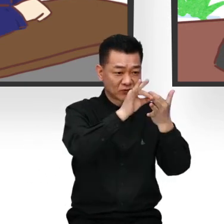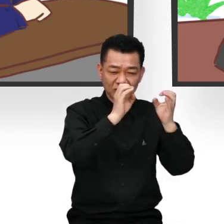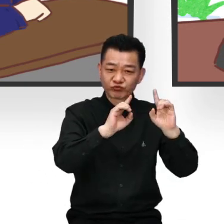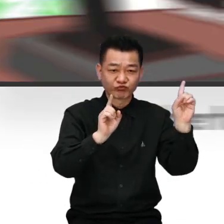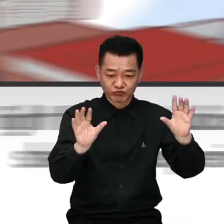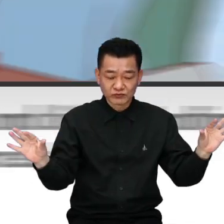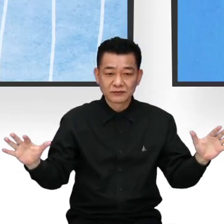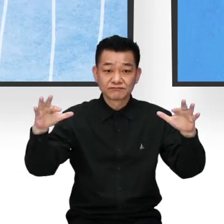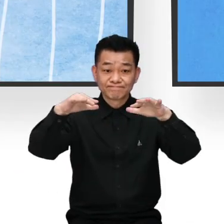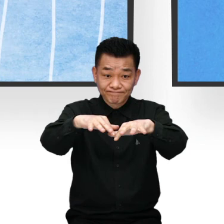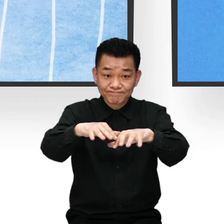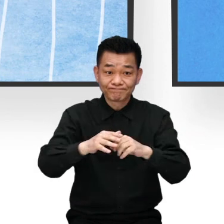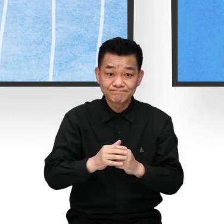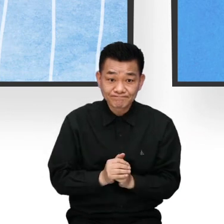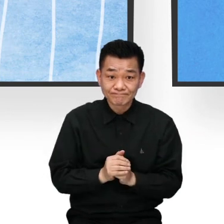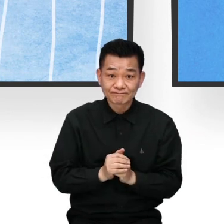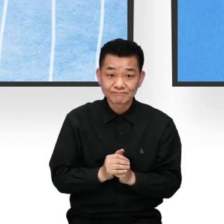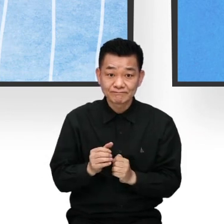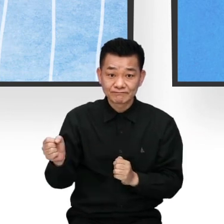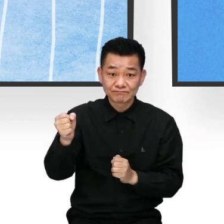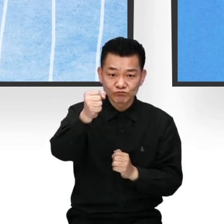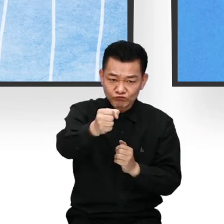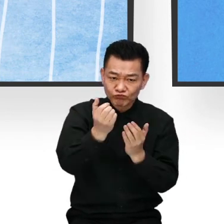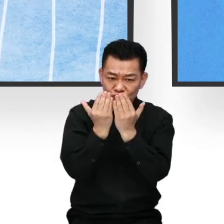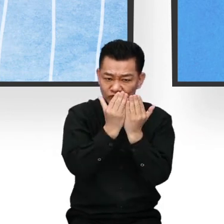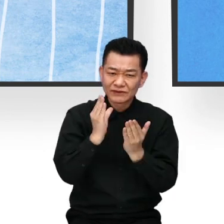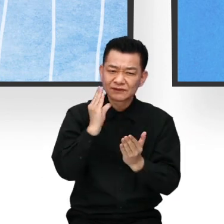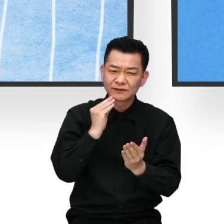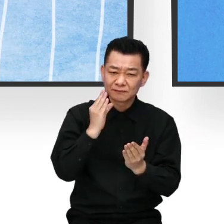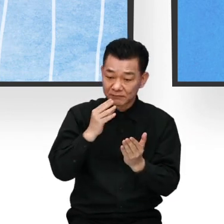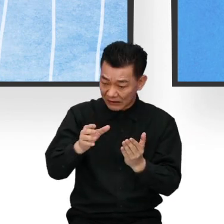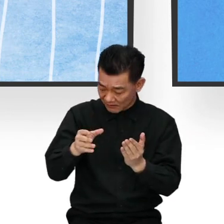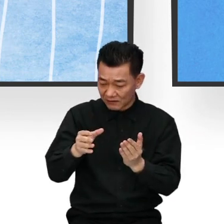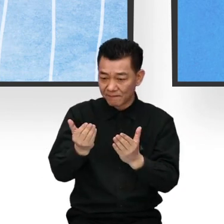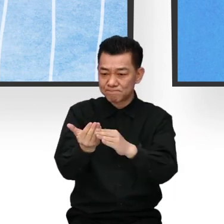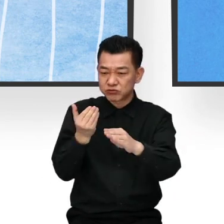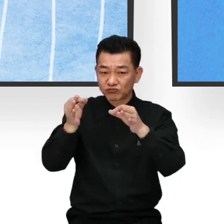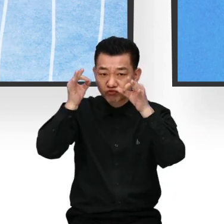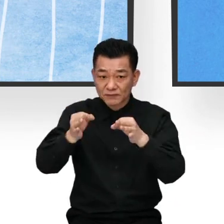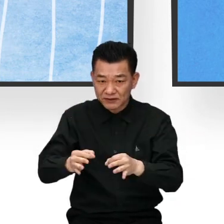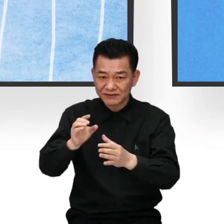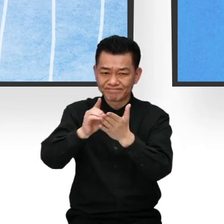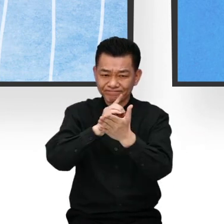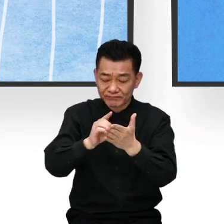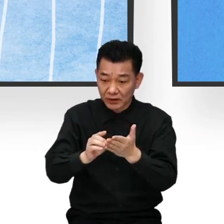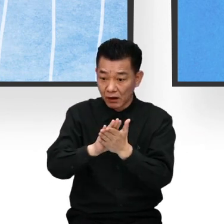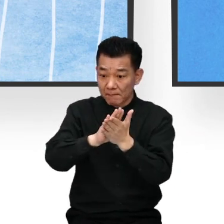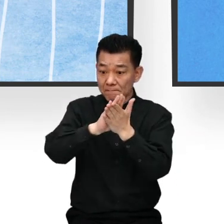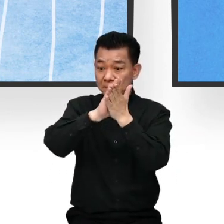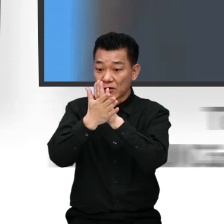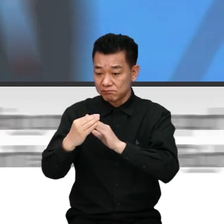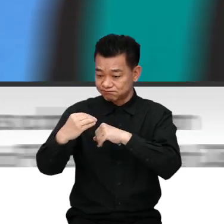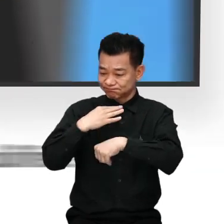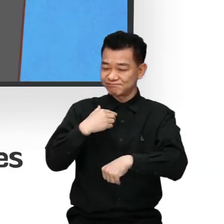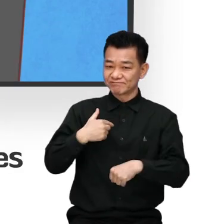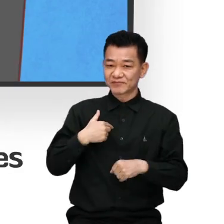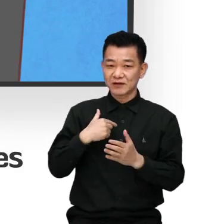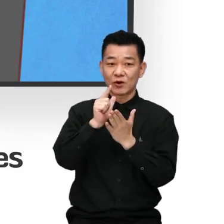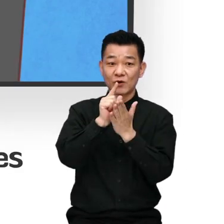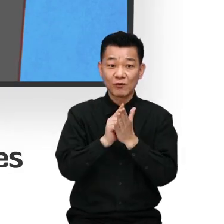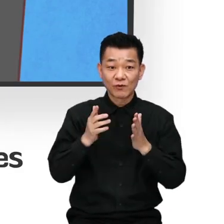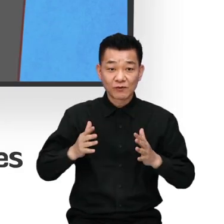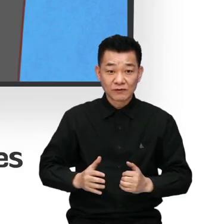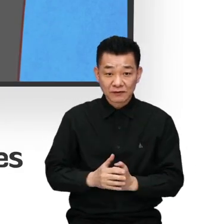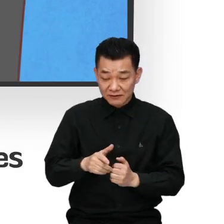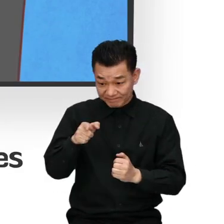attend. And to fight the prejudice and discrimination she had experienced, she became a lawyer.